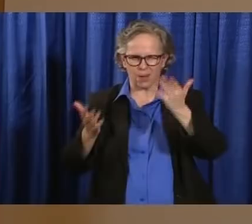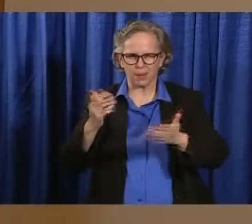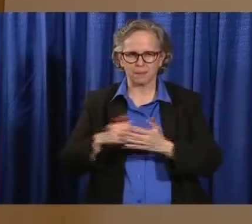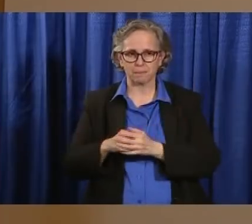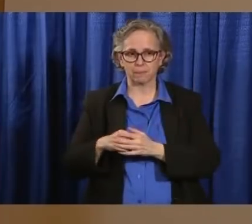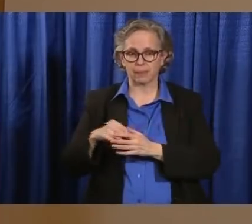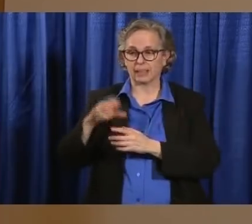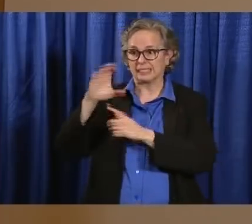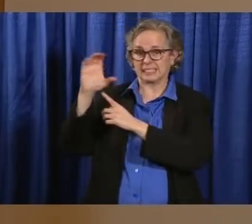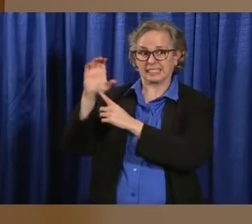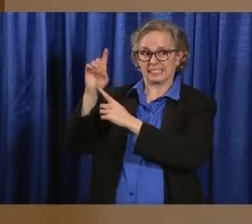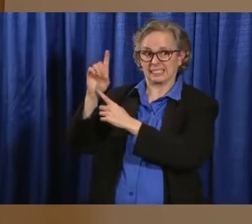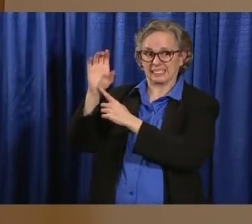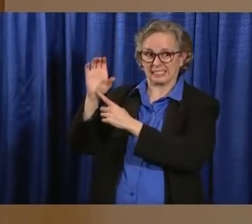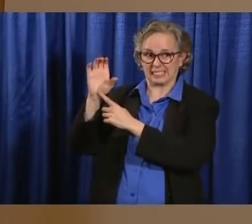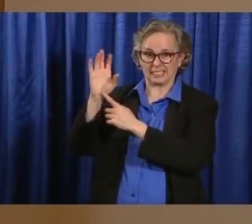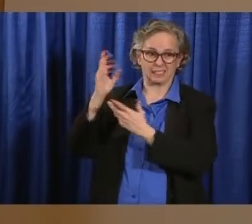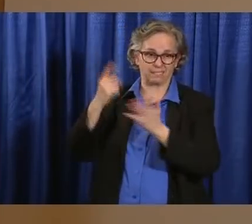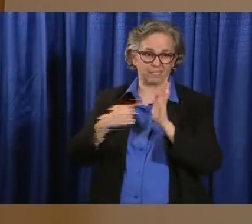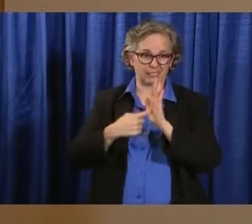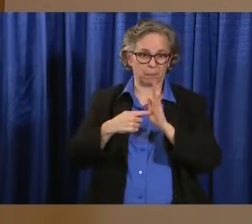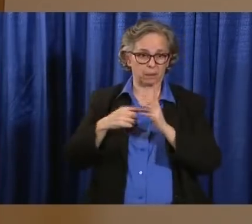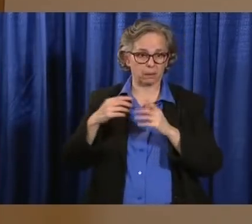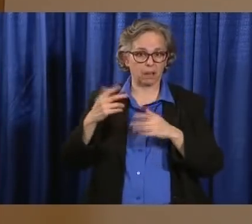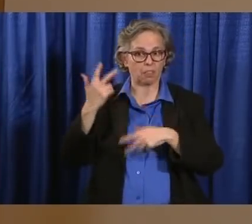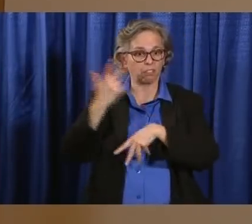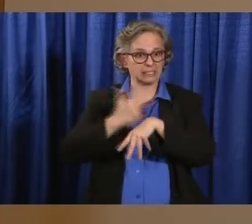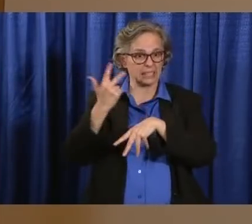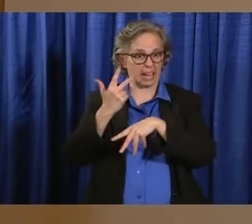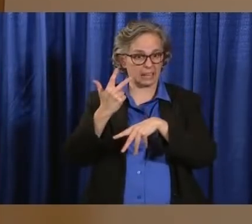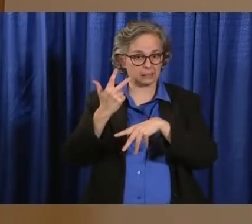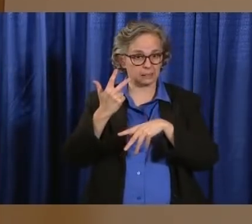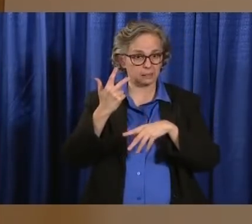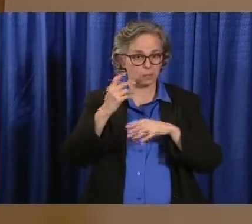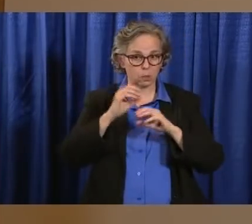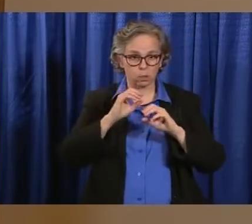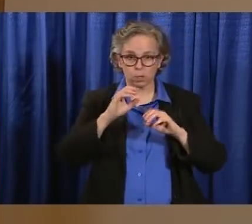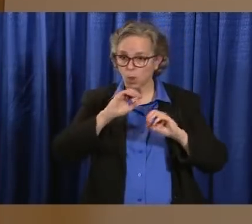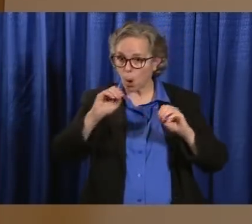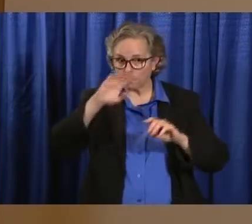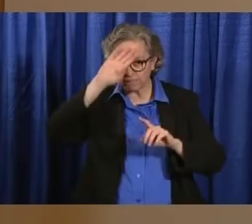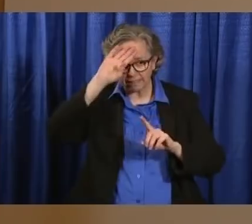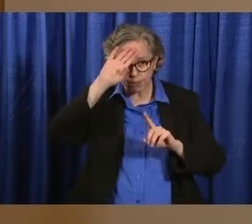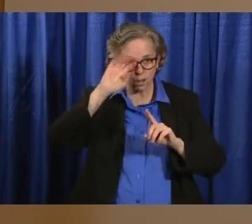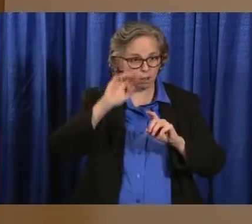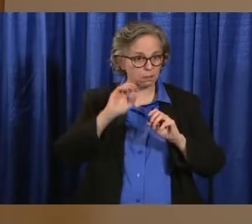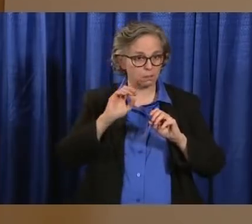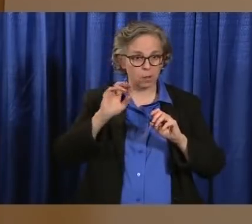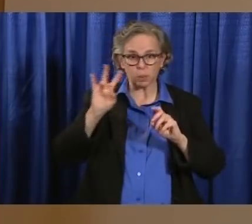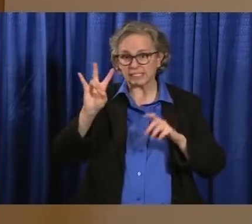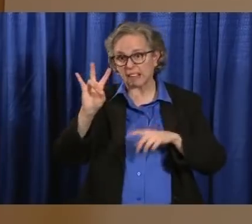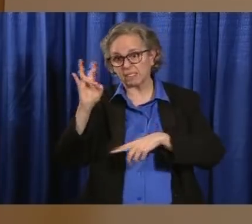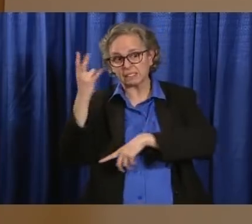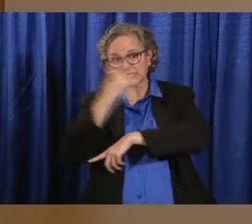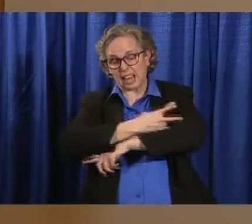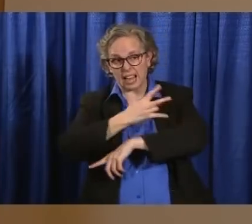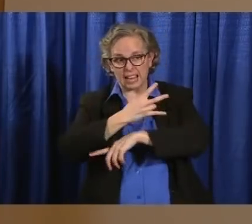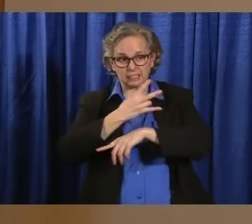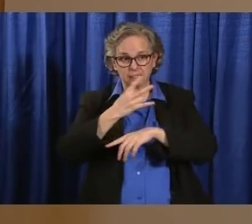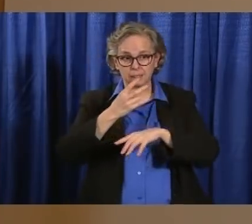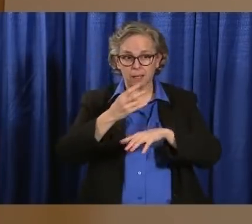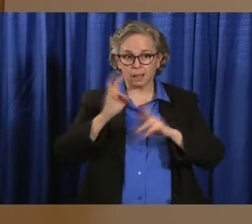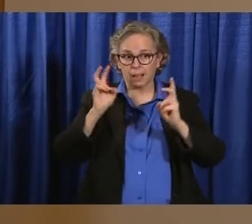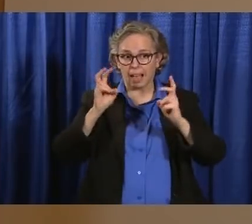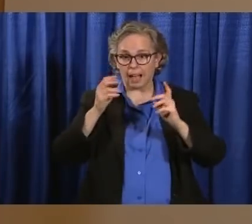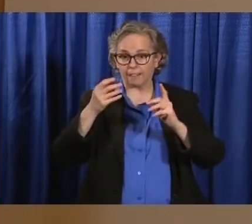days post-infection. But these are imperfect things. And so even if you test negative and you were a person who was tested